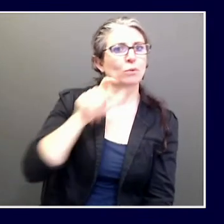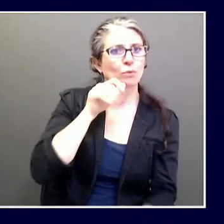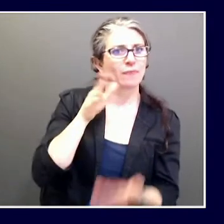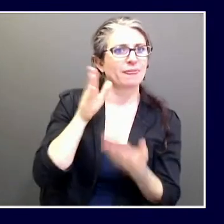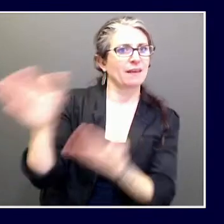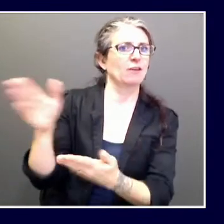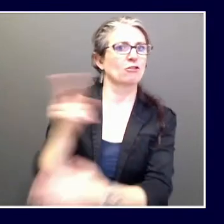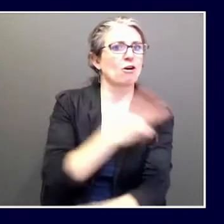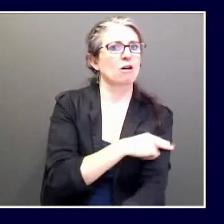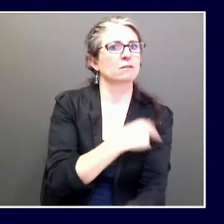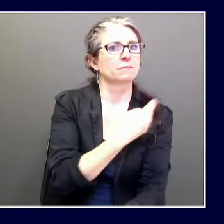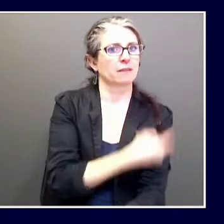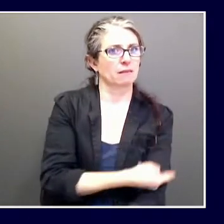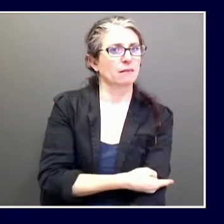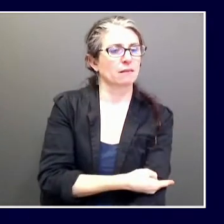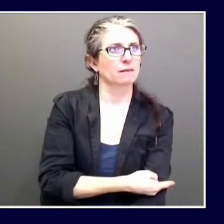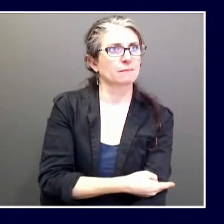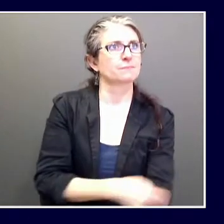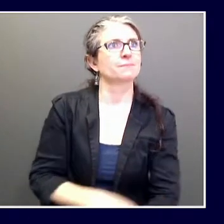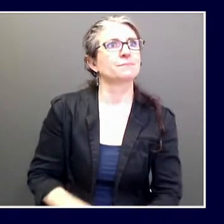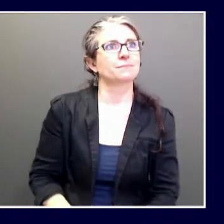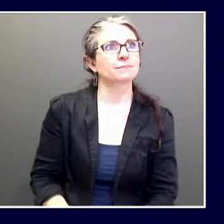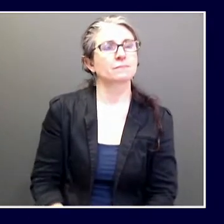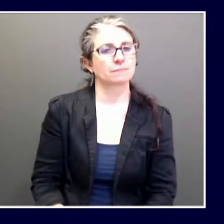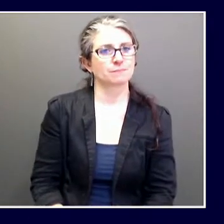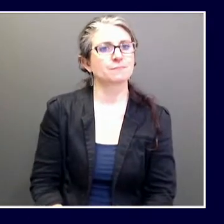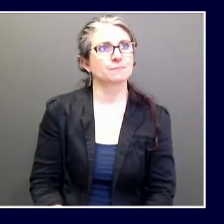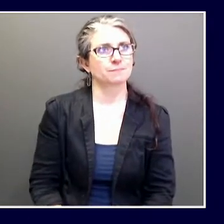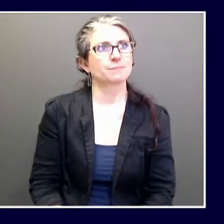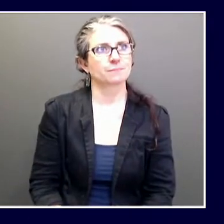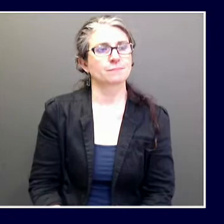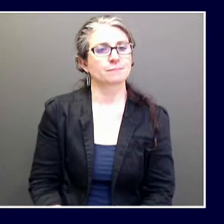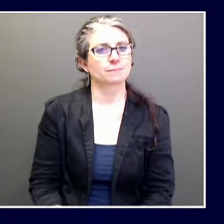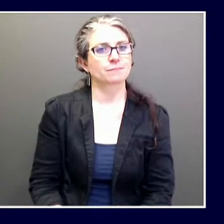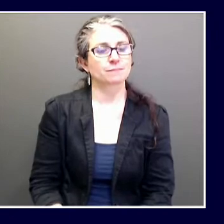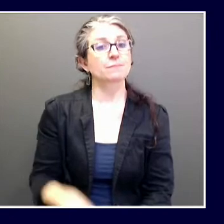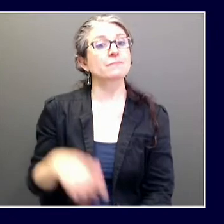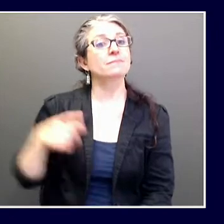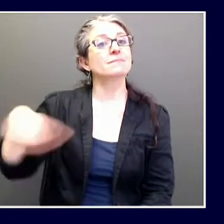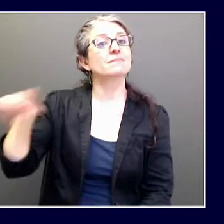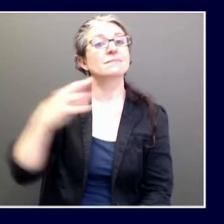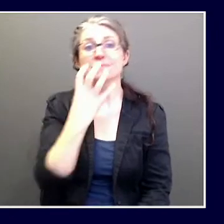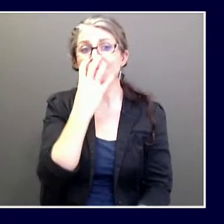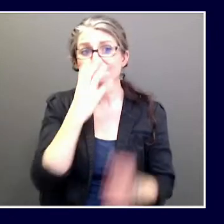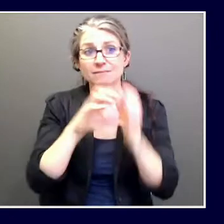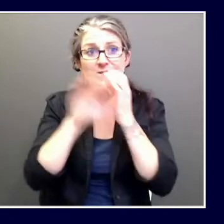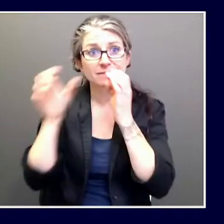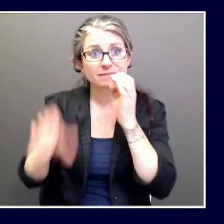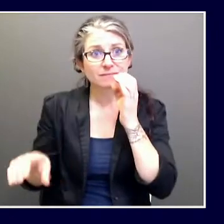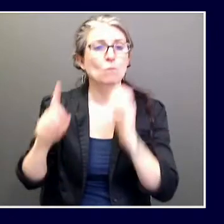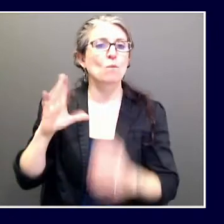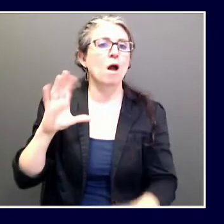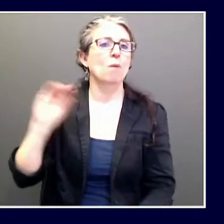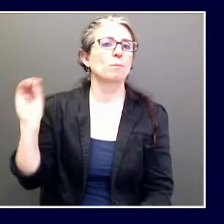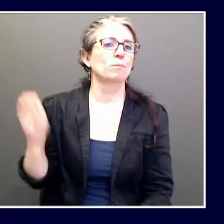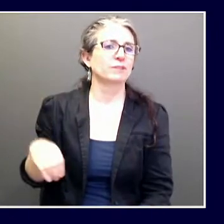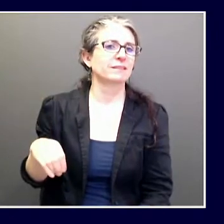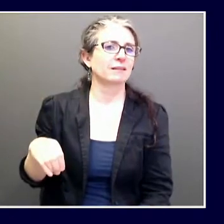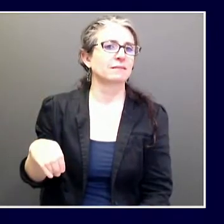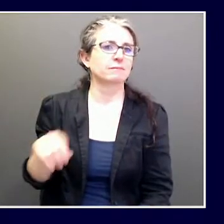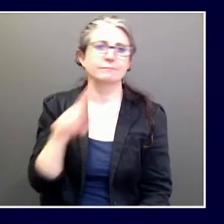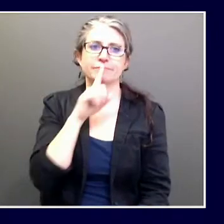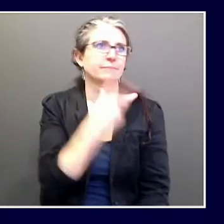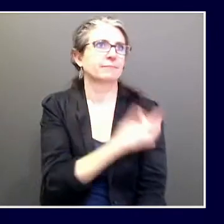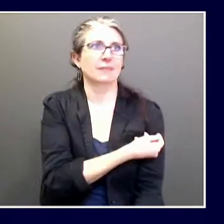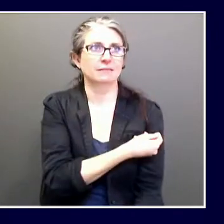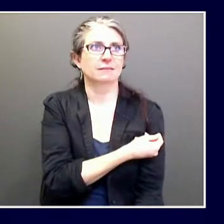Yep. Let me go over to Patty White next. Thanks, Dr. Shah. Commissioner Lambrou. The WHO is